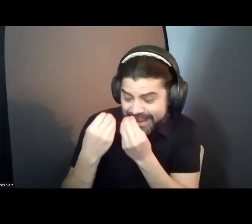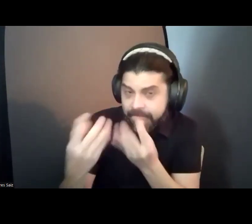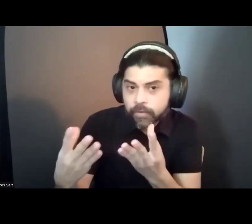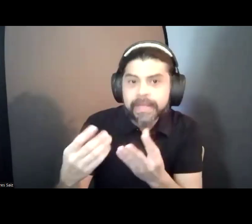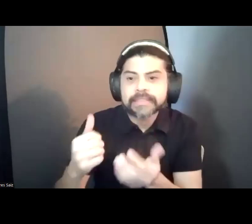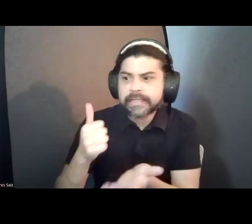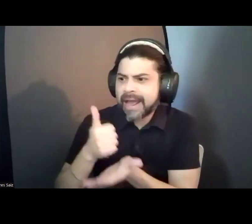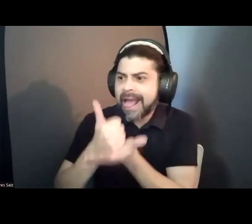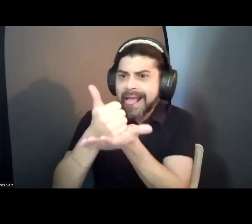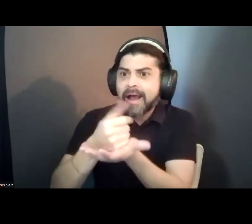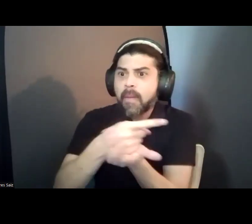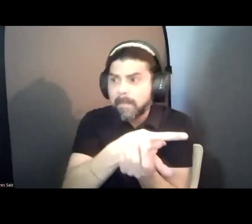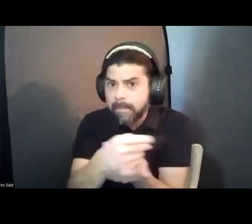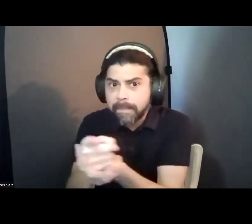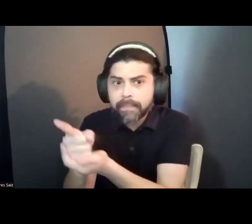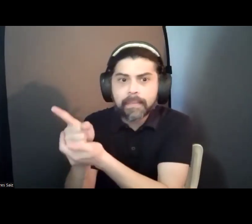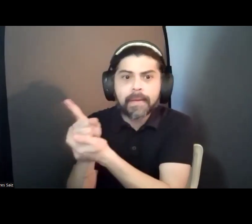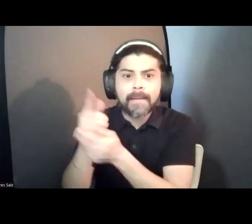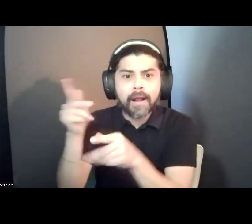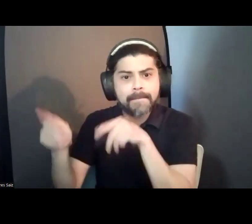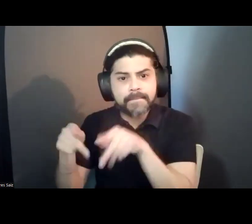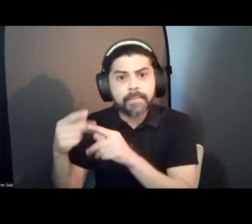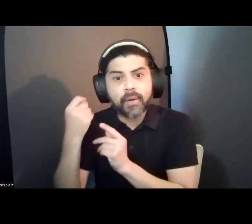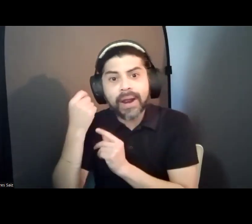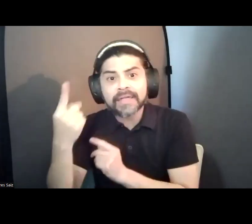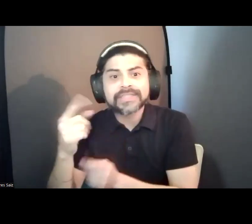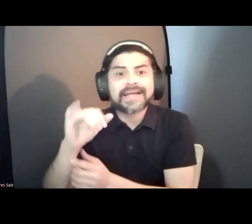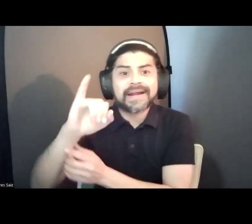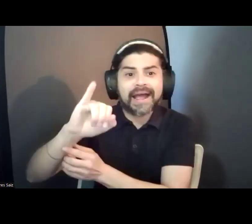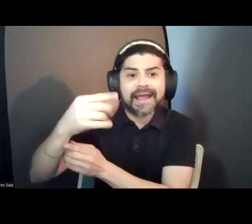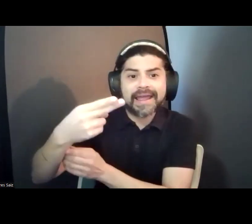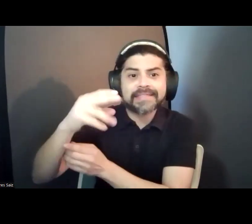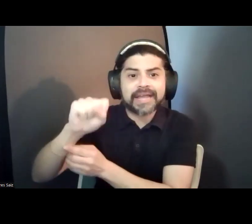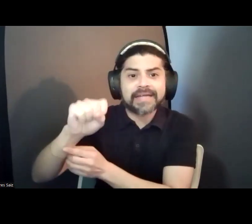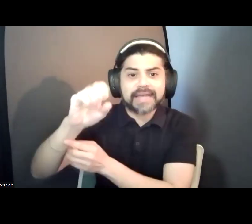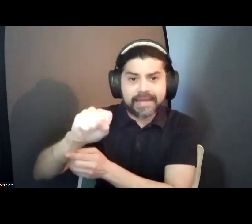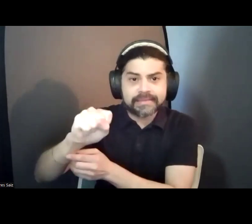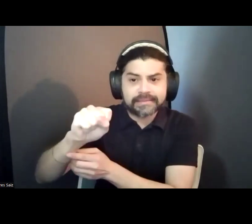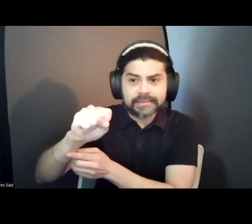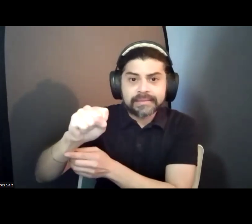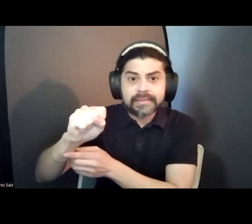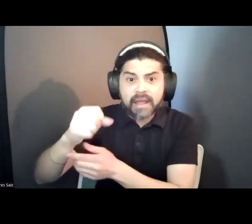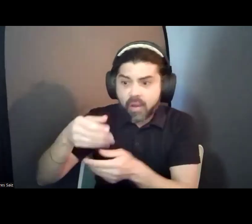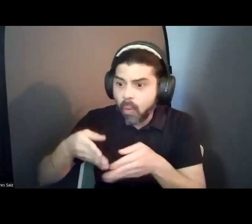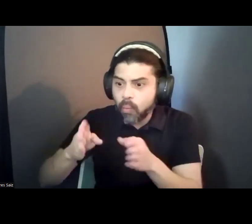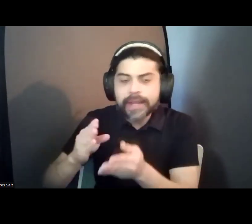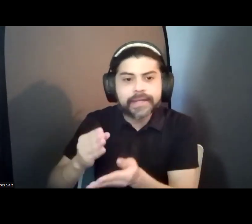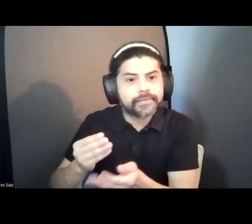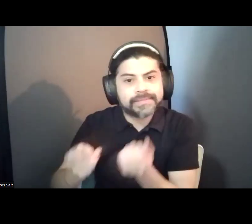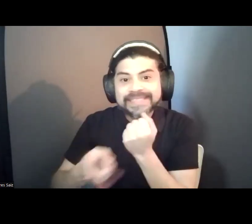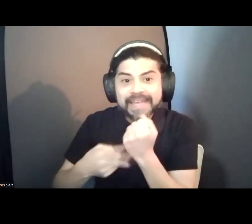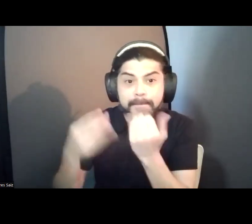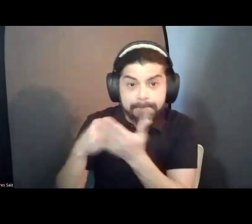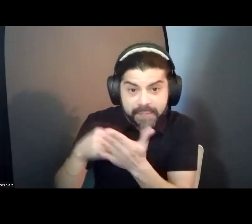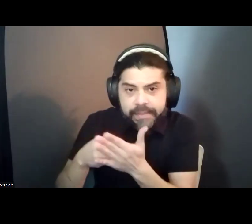the phenomenal investment home and community-based services is as a cost saver, as a way to keep people in their homes and connected, and